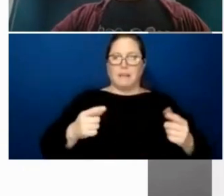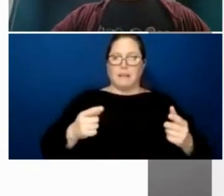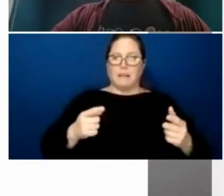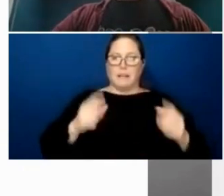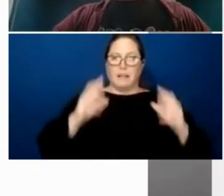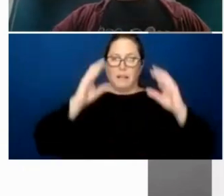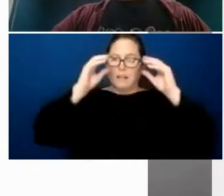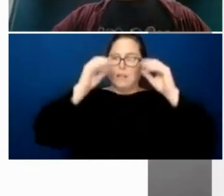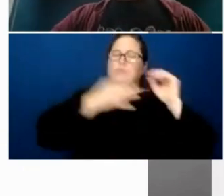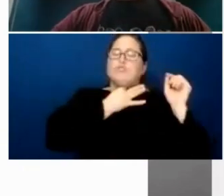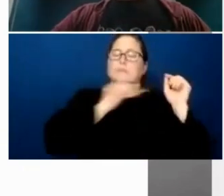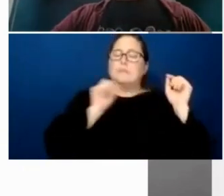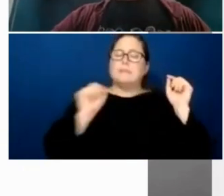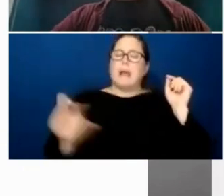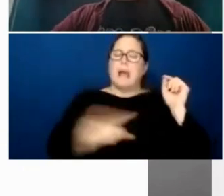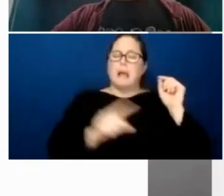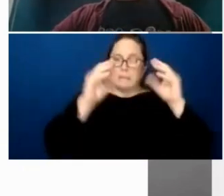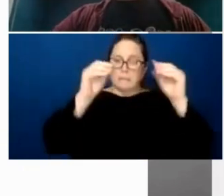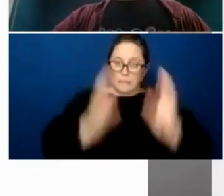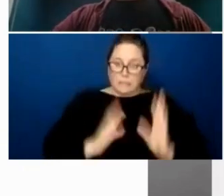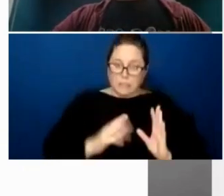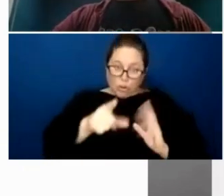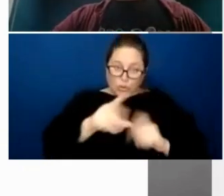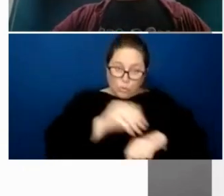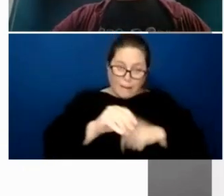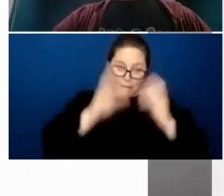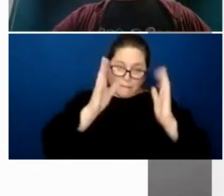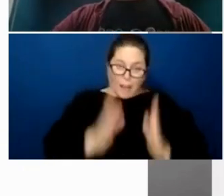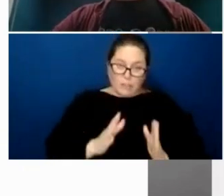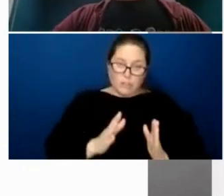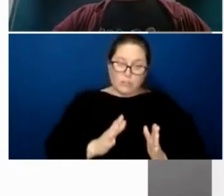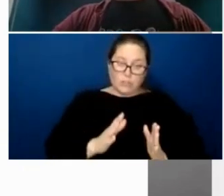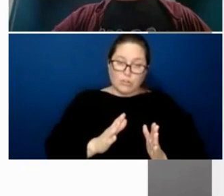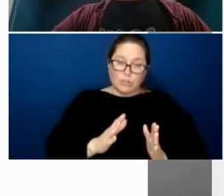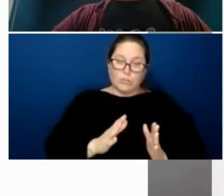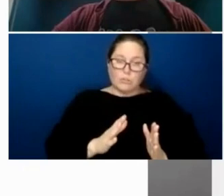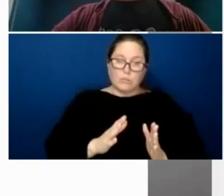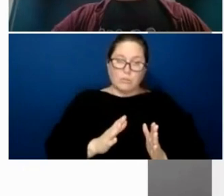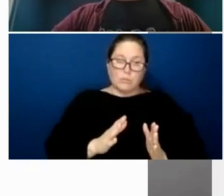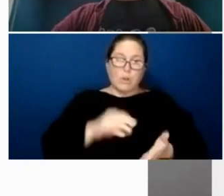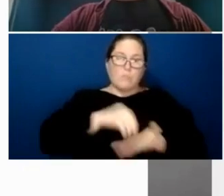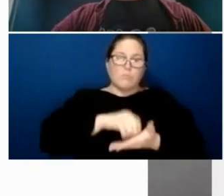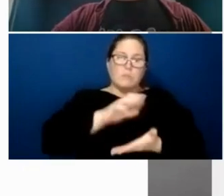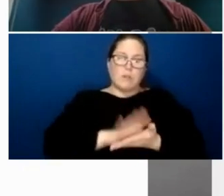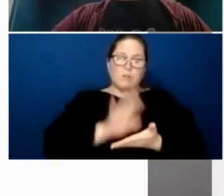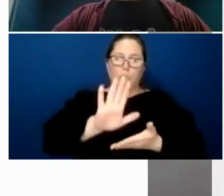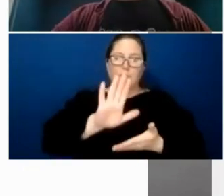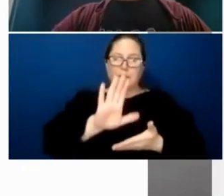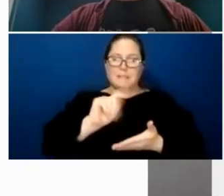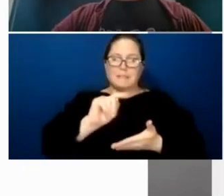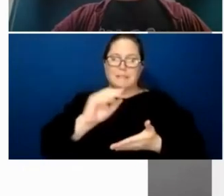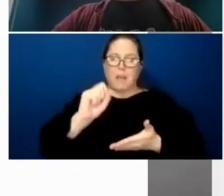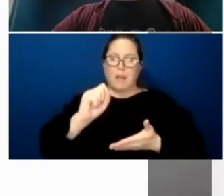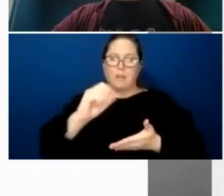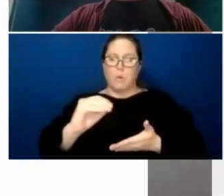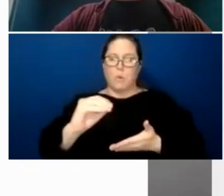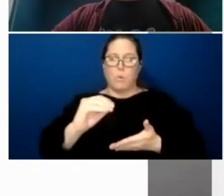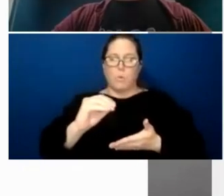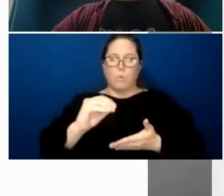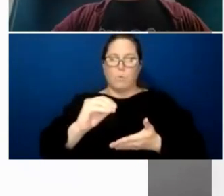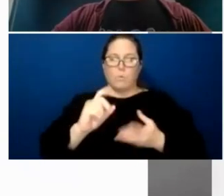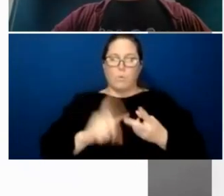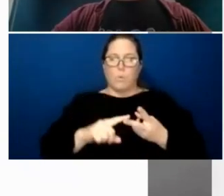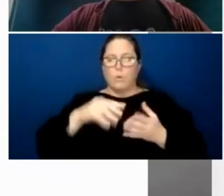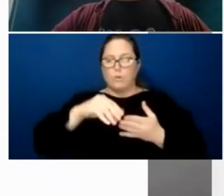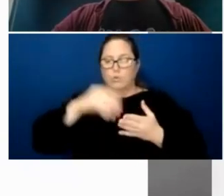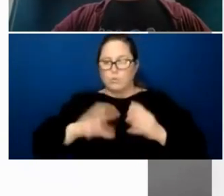advisor to a student organization? Put your CTSO or your student organization in the chat. Which one do you oversee?